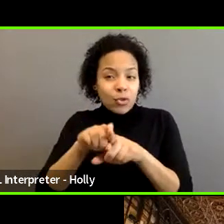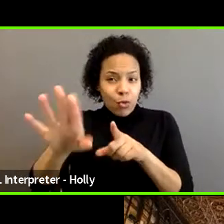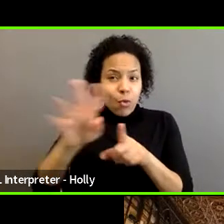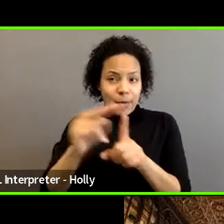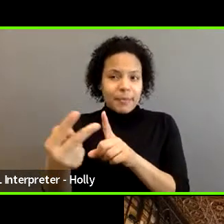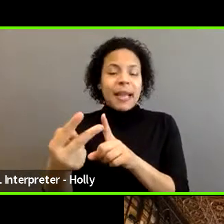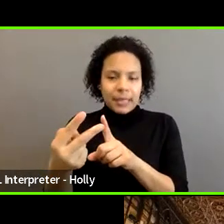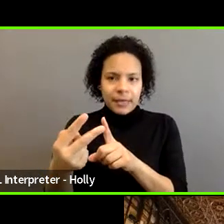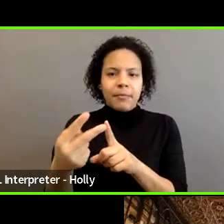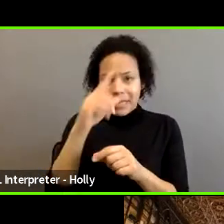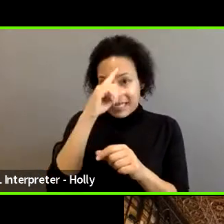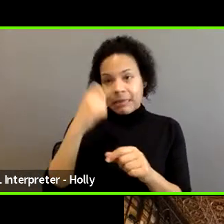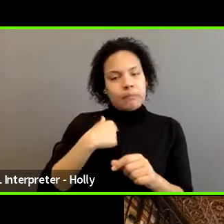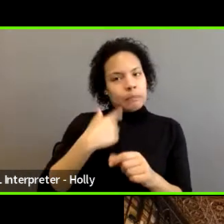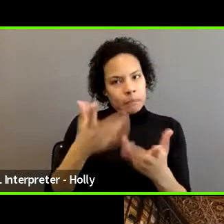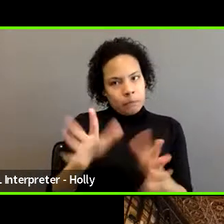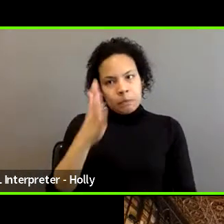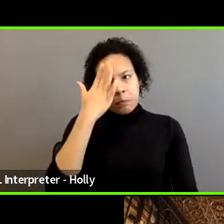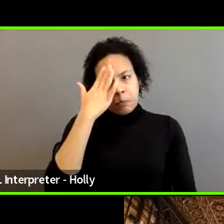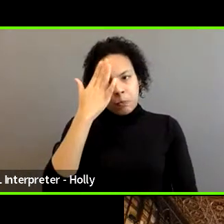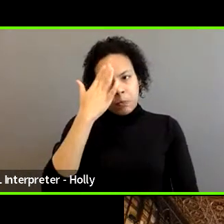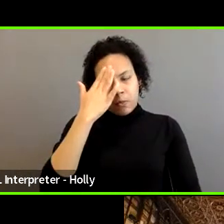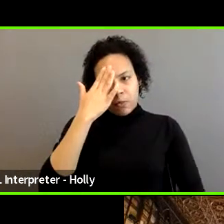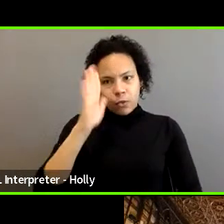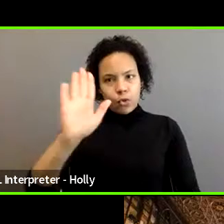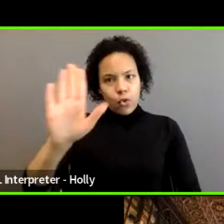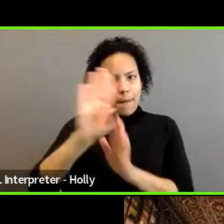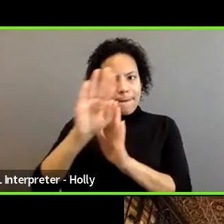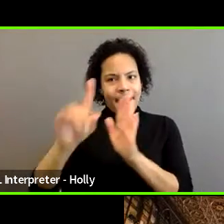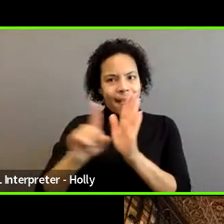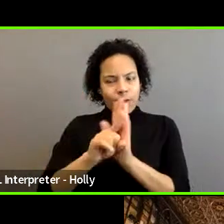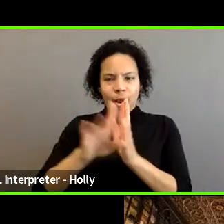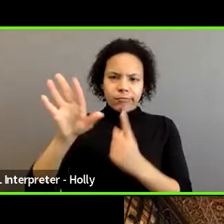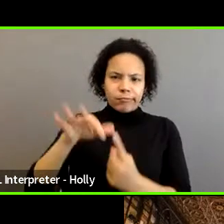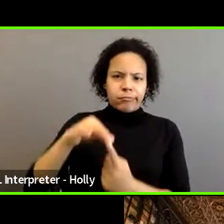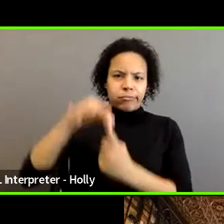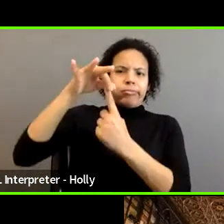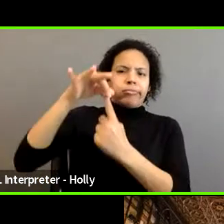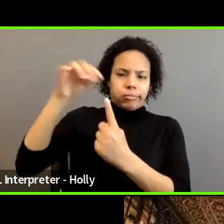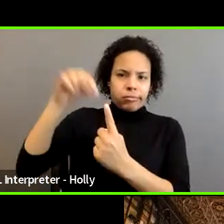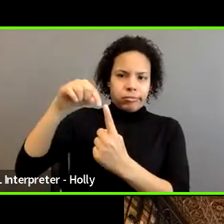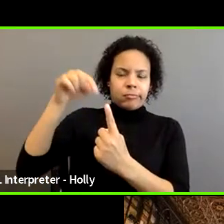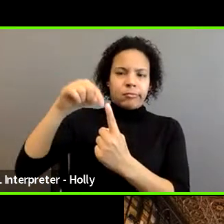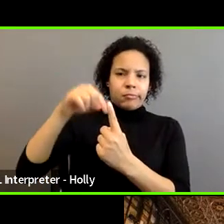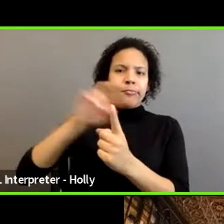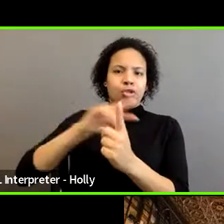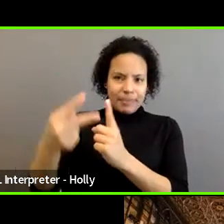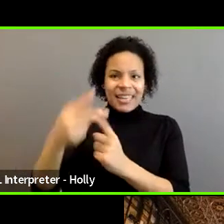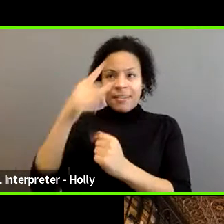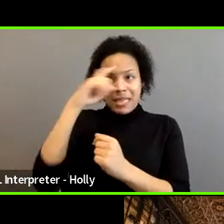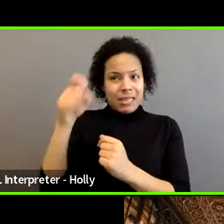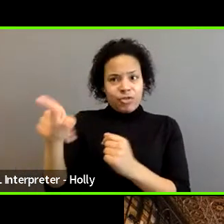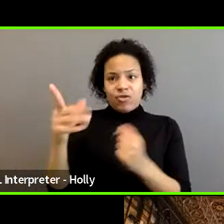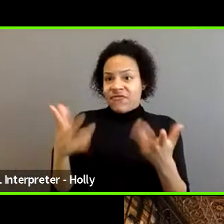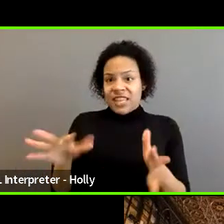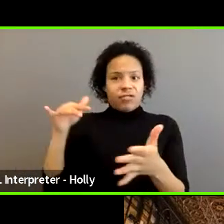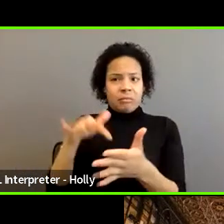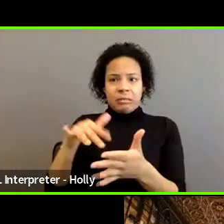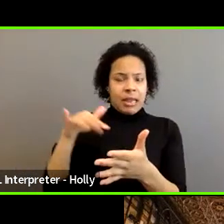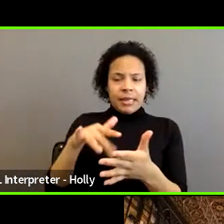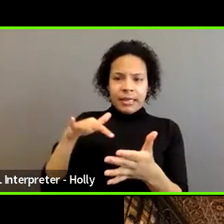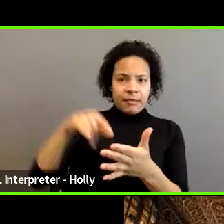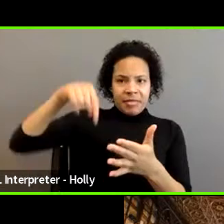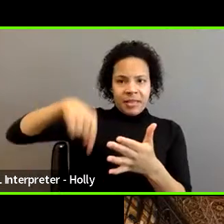you bring a very unique perspective, having studied this work for many years. So